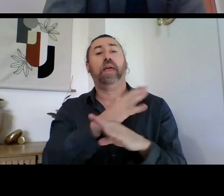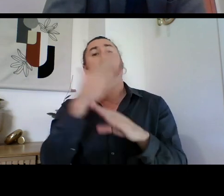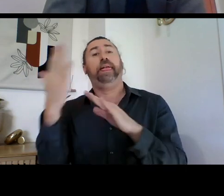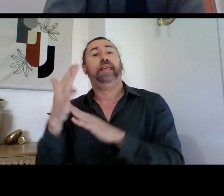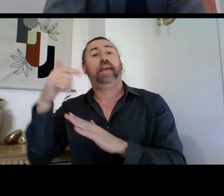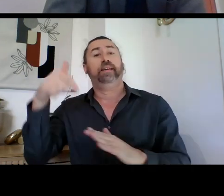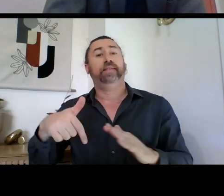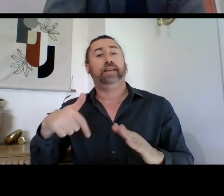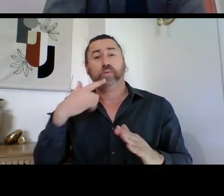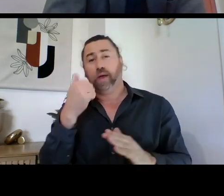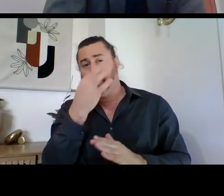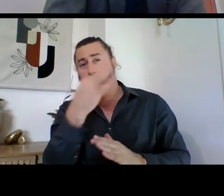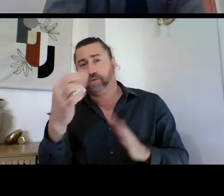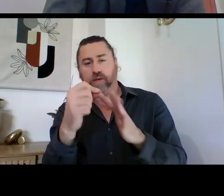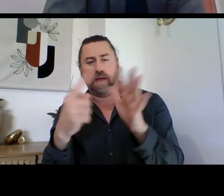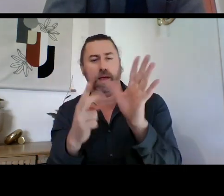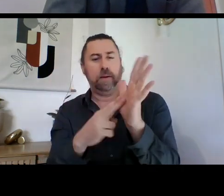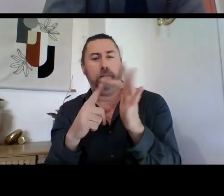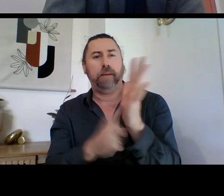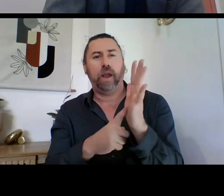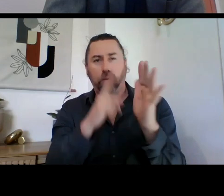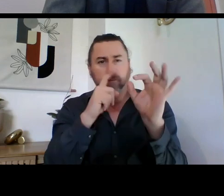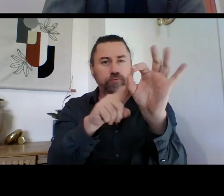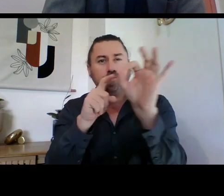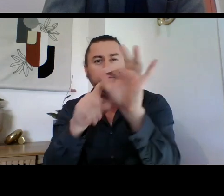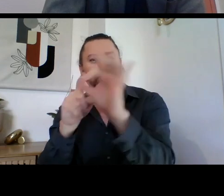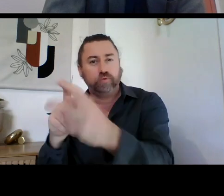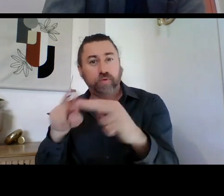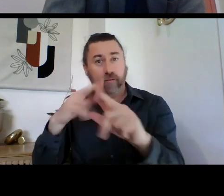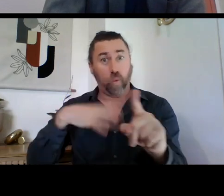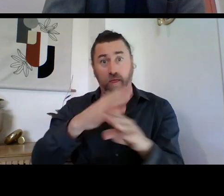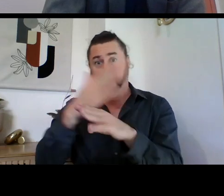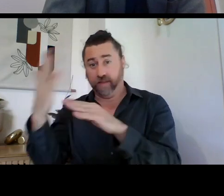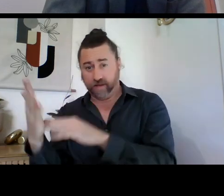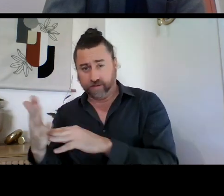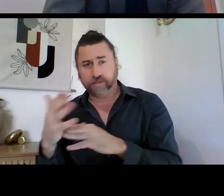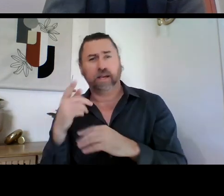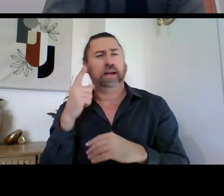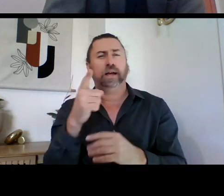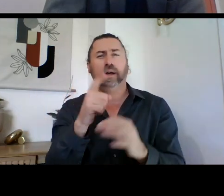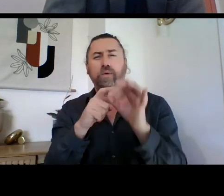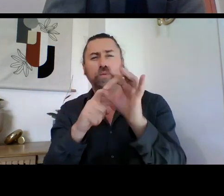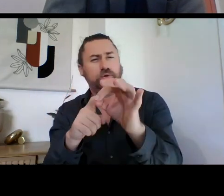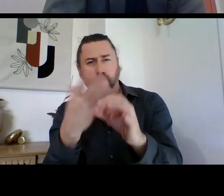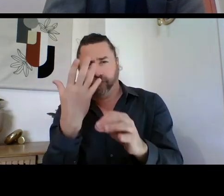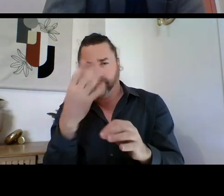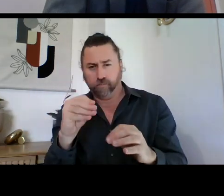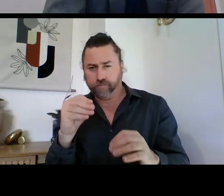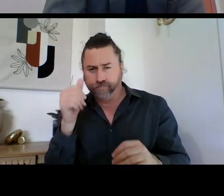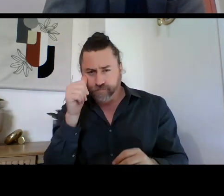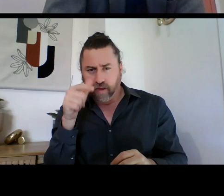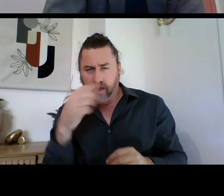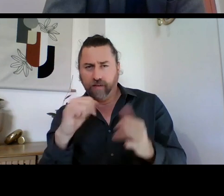webinar to ask questions of the panel. And so to ask the panel questions, you should be able to